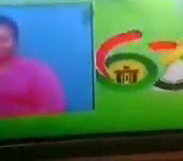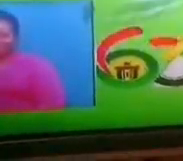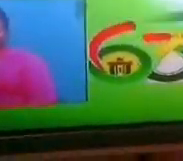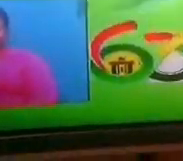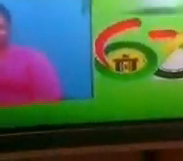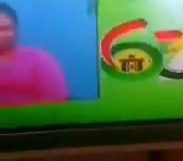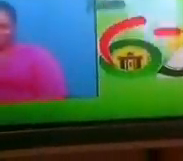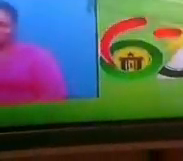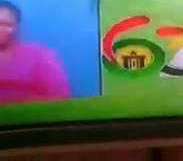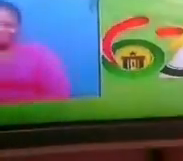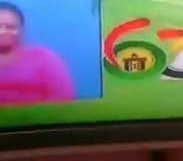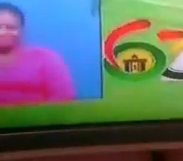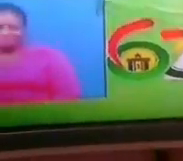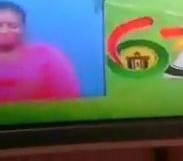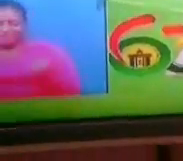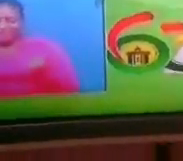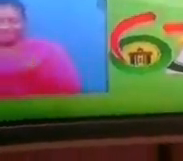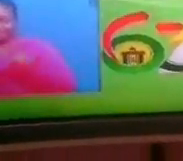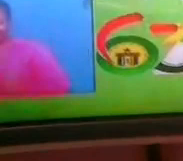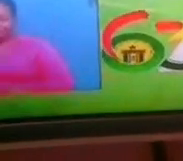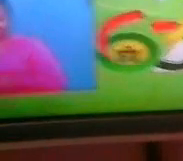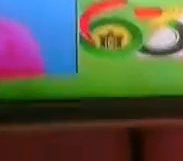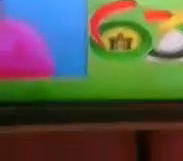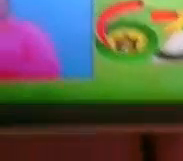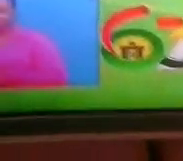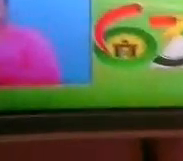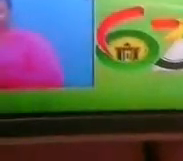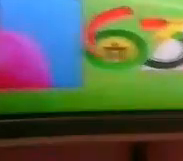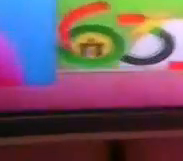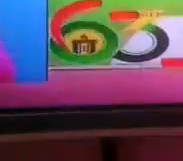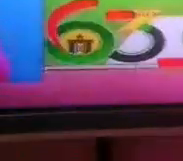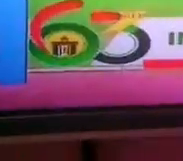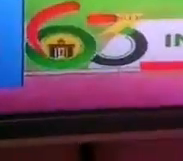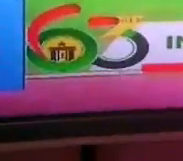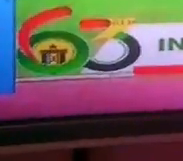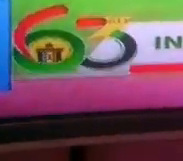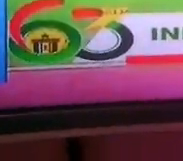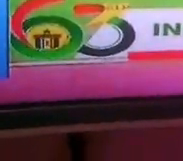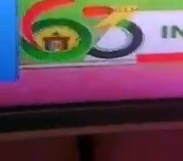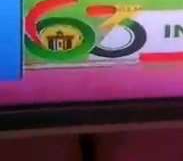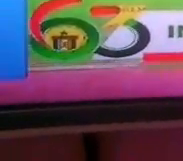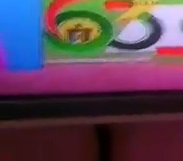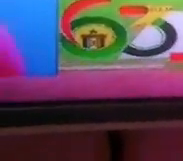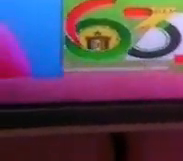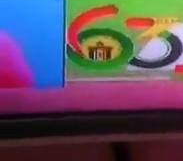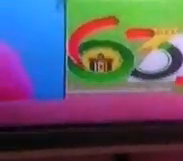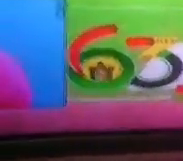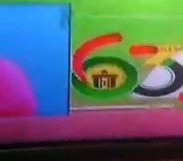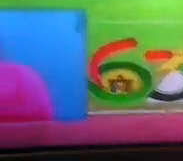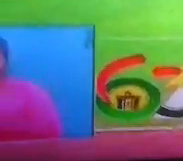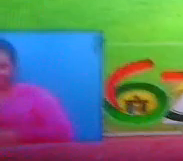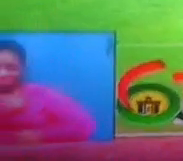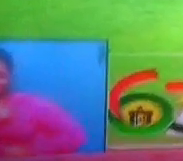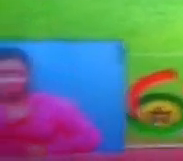currently, the physical trainers of the Ghana Armed Forces on display, showing us what staff they are made of. And if you